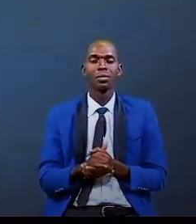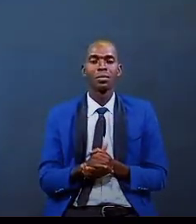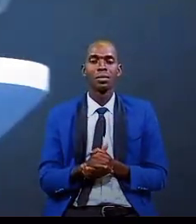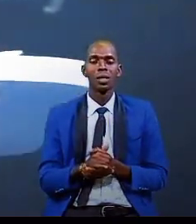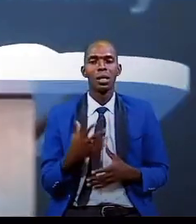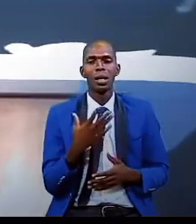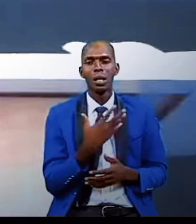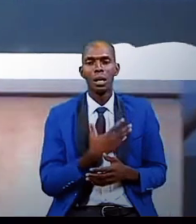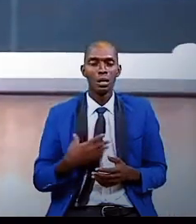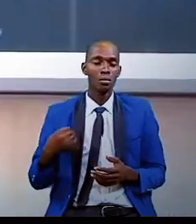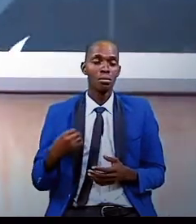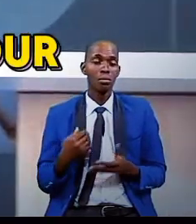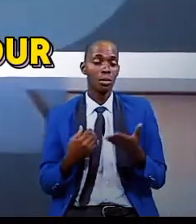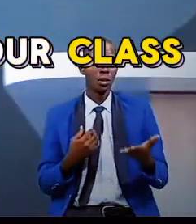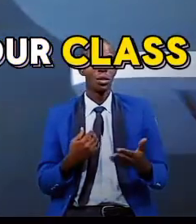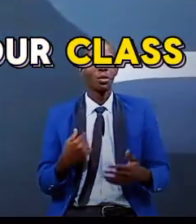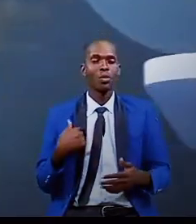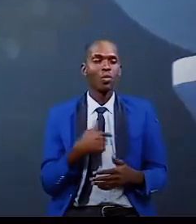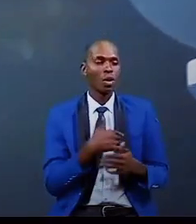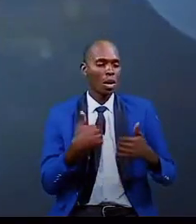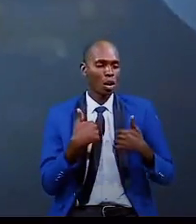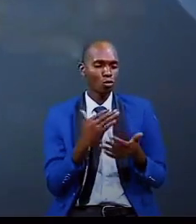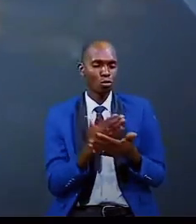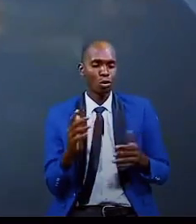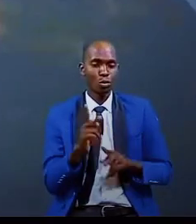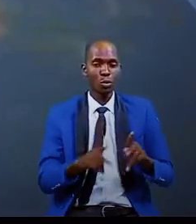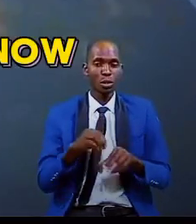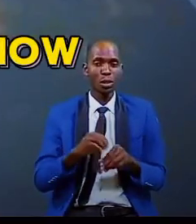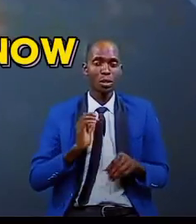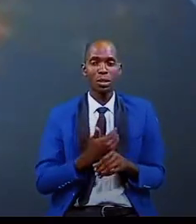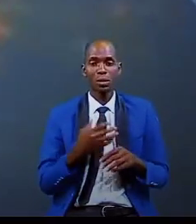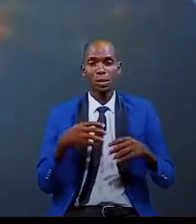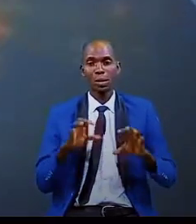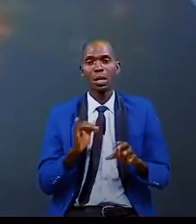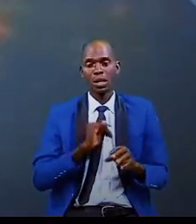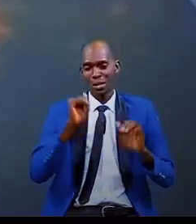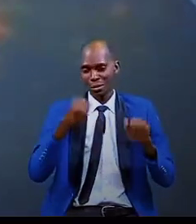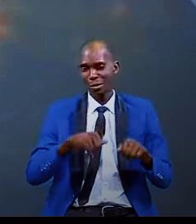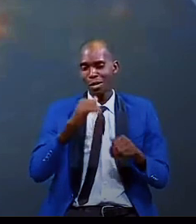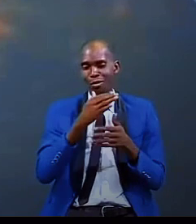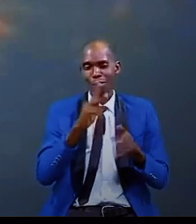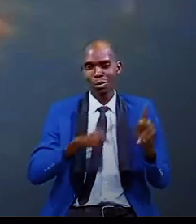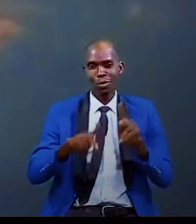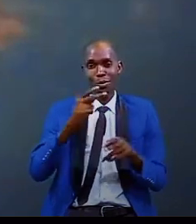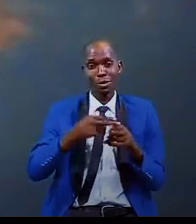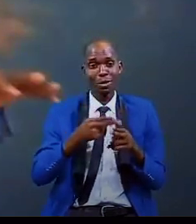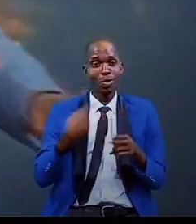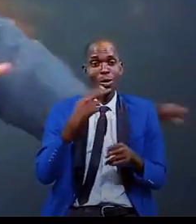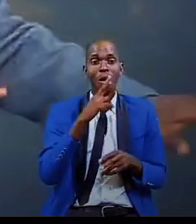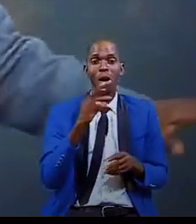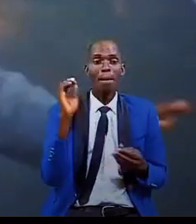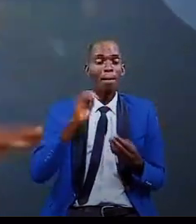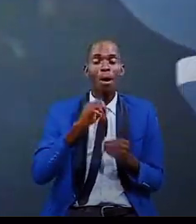some people in our class. I can remember the name now, older than myself. And he